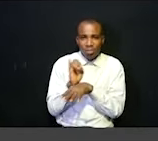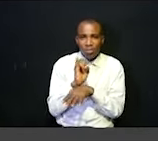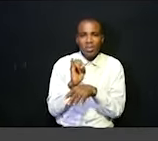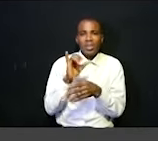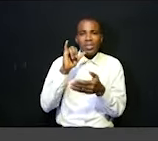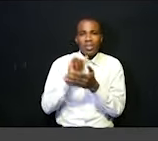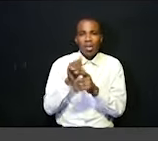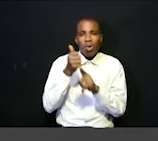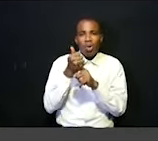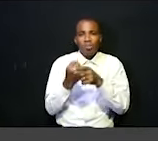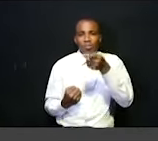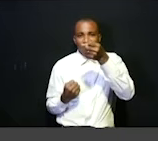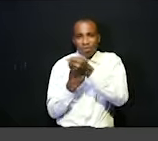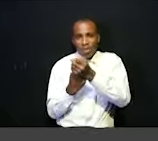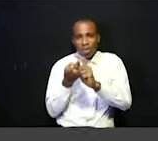himself.